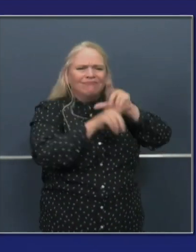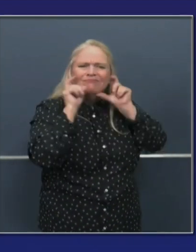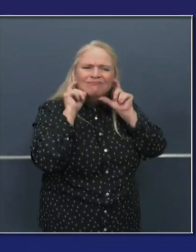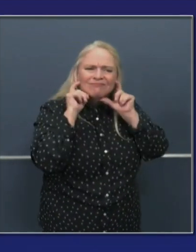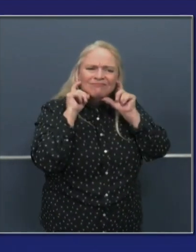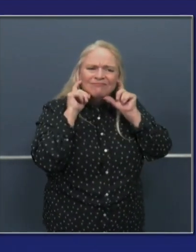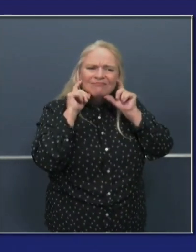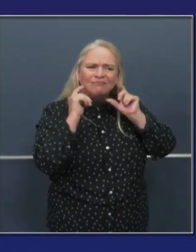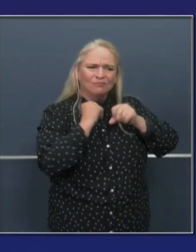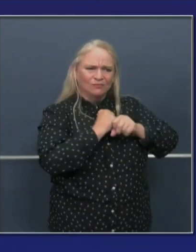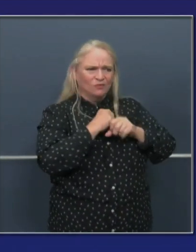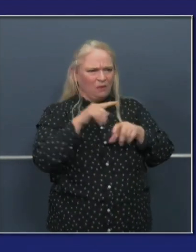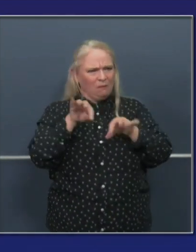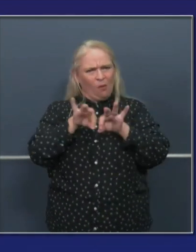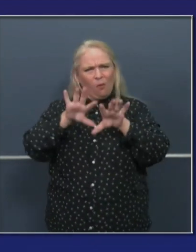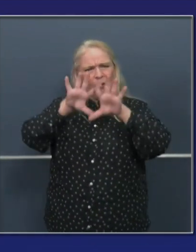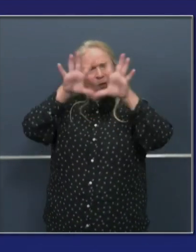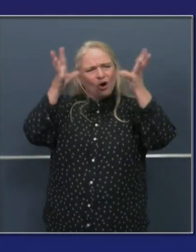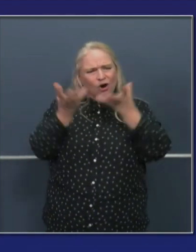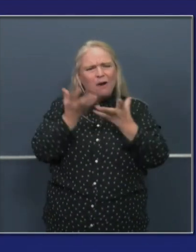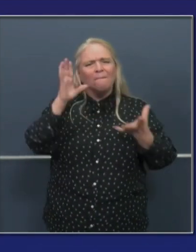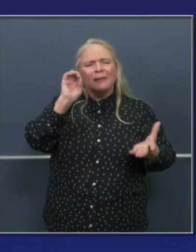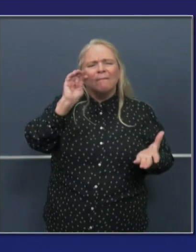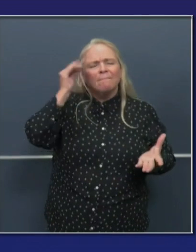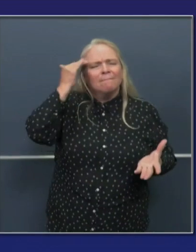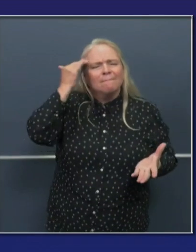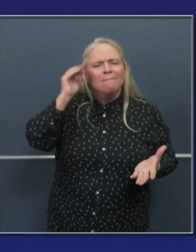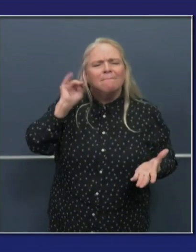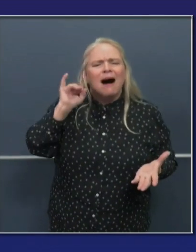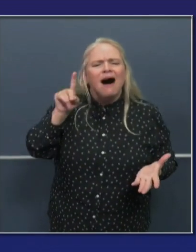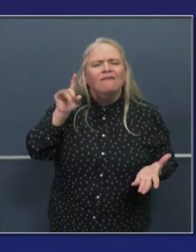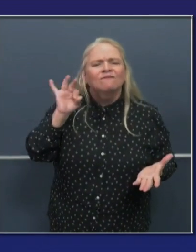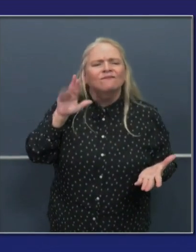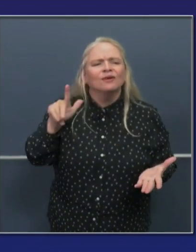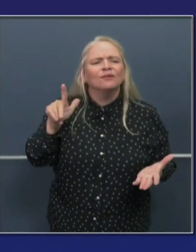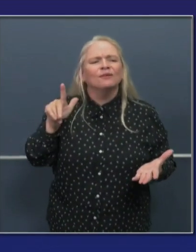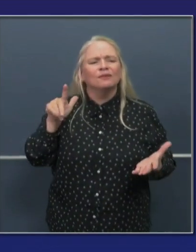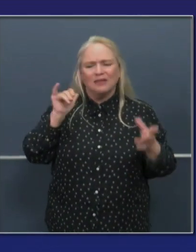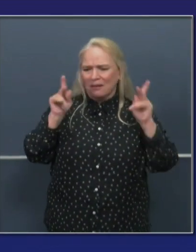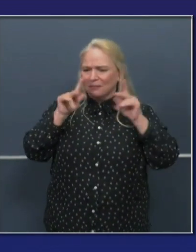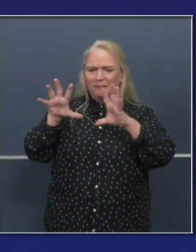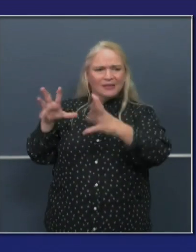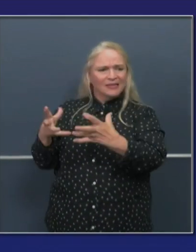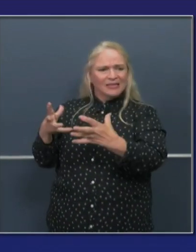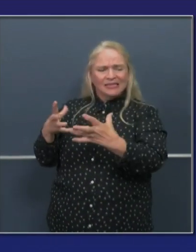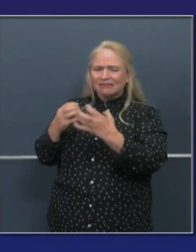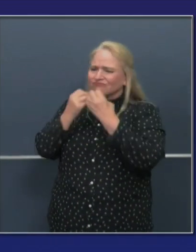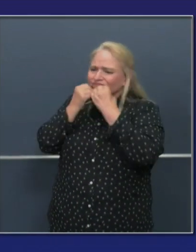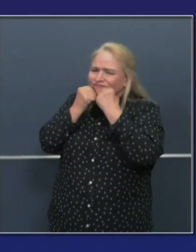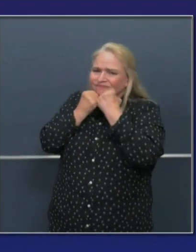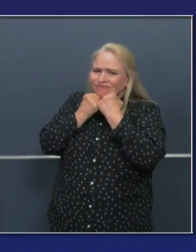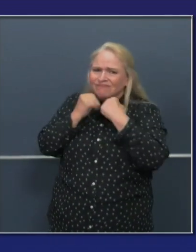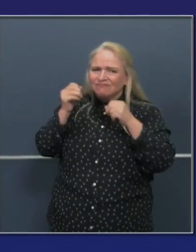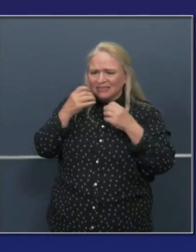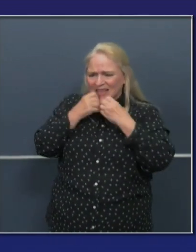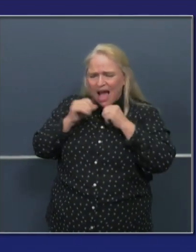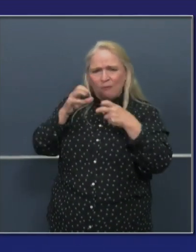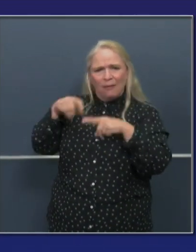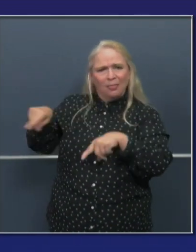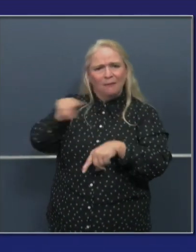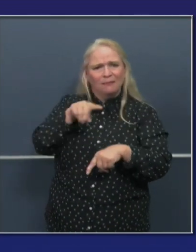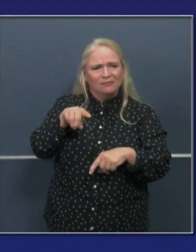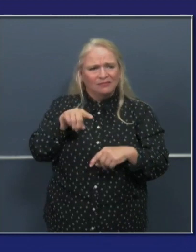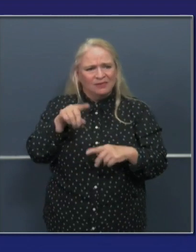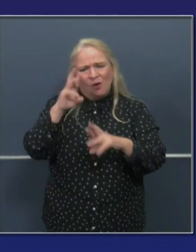collectively build, that we are mindful of these essential workers and have their best interests at heart as we move